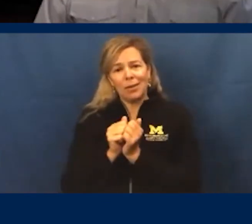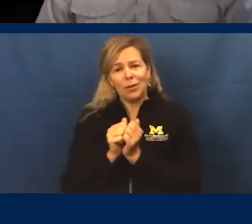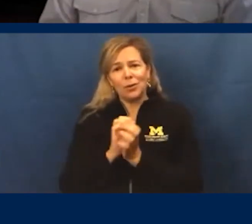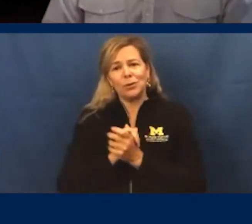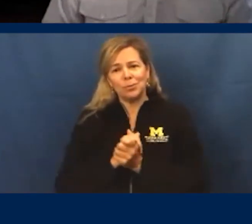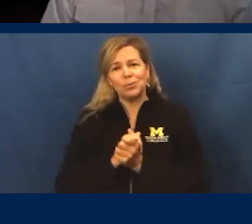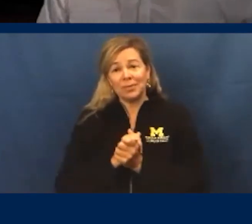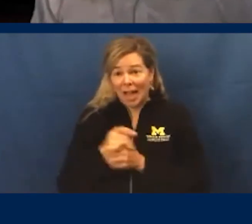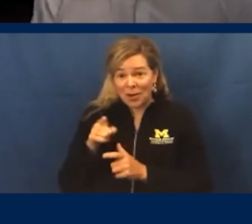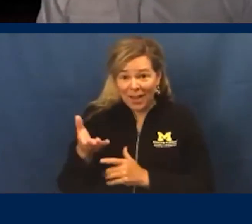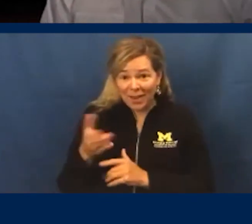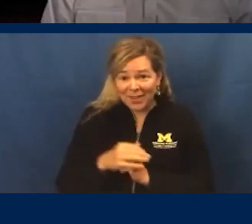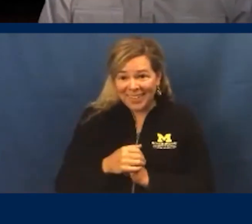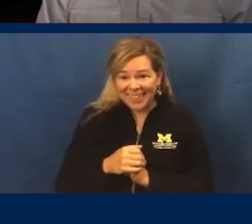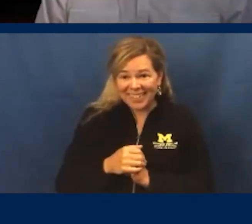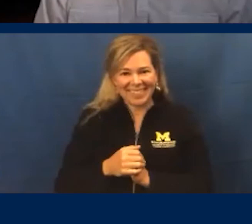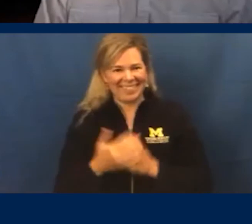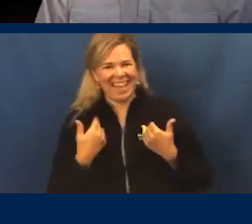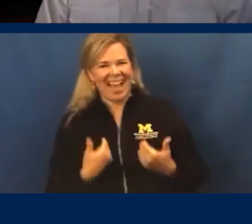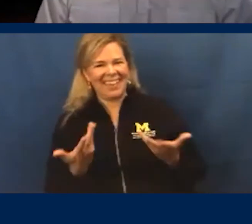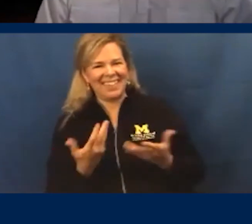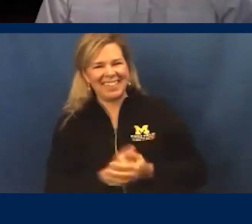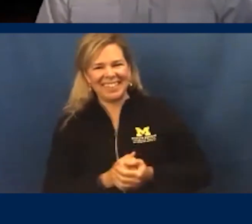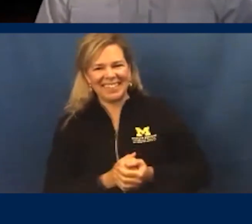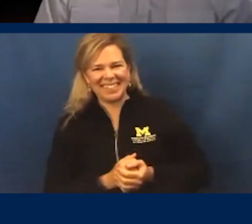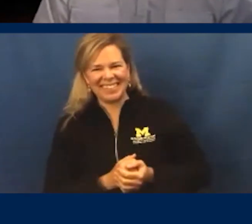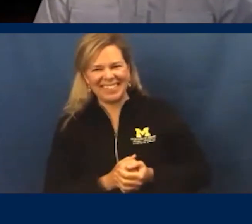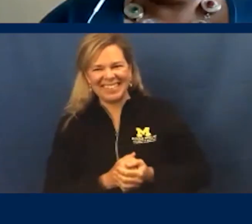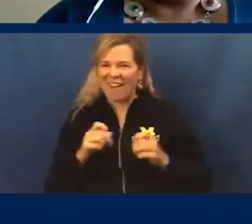Are you there? I am here. Okay, go ahead.